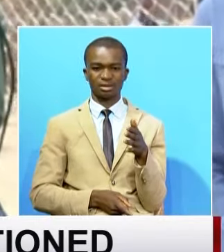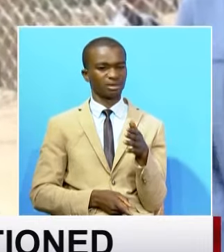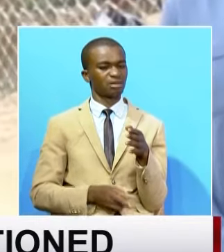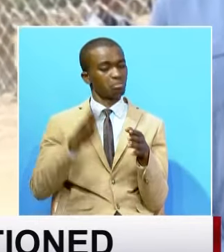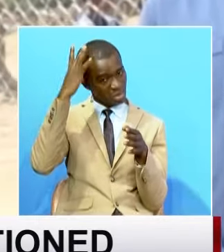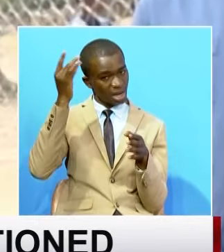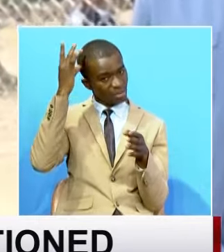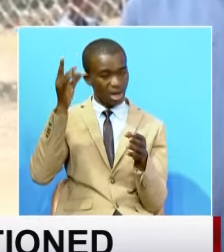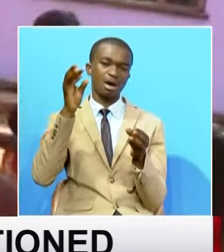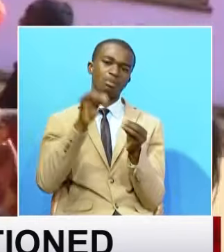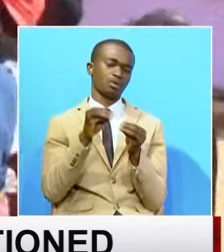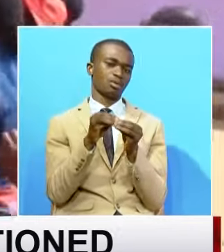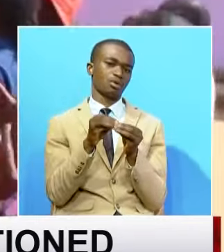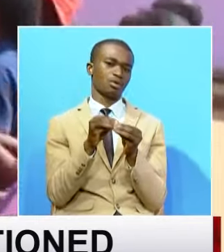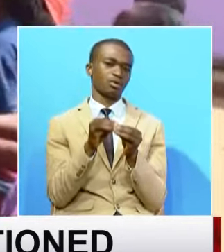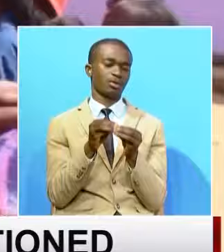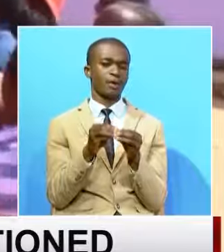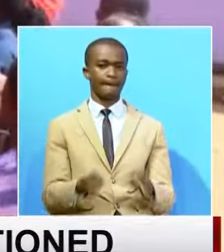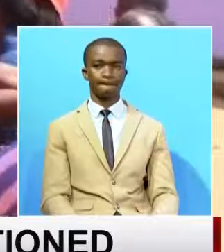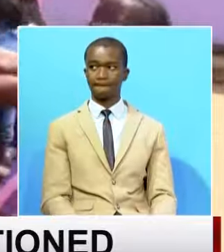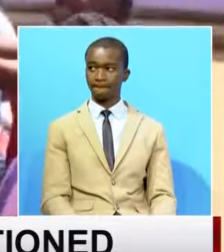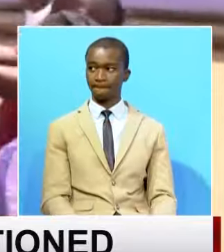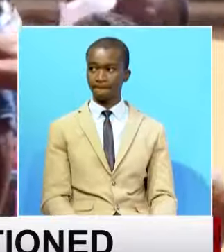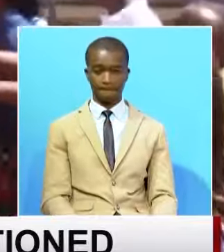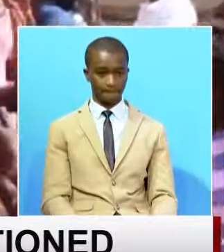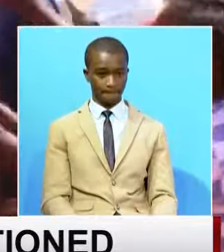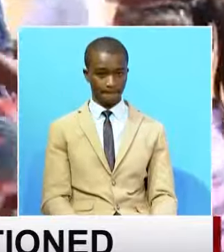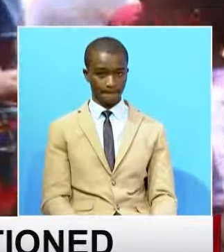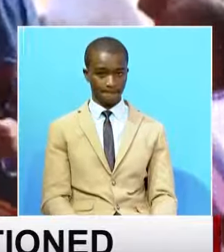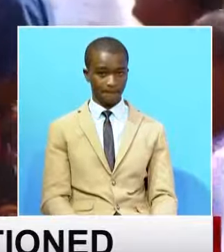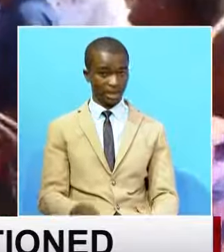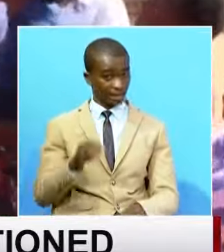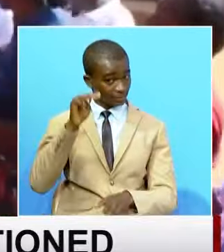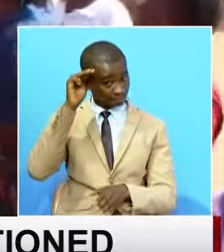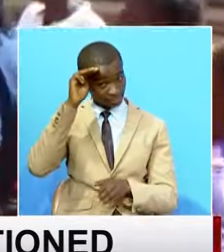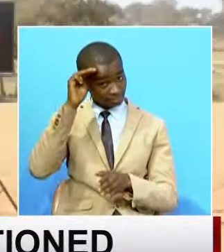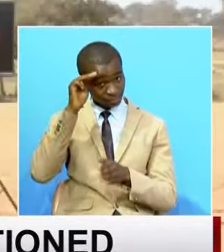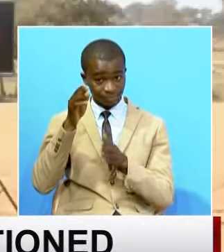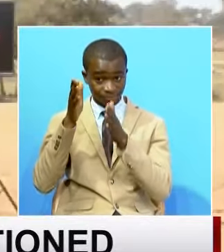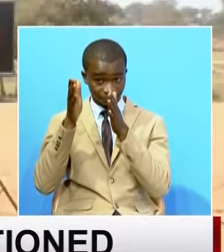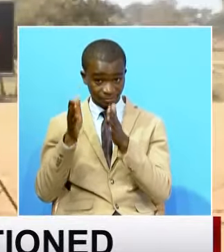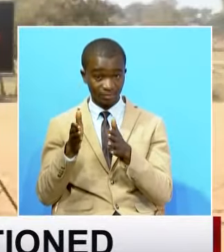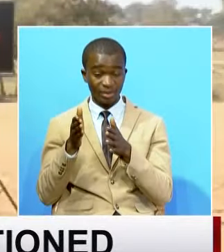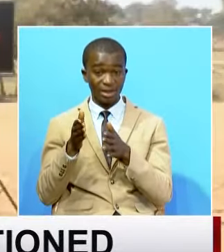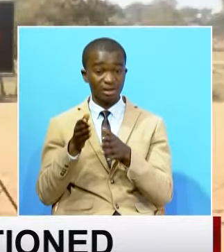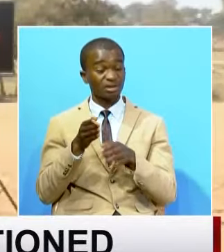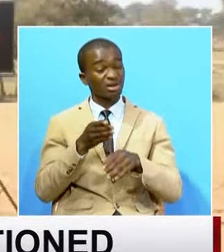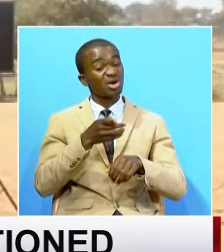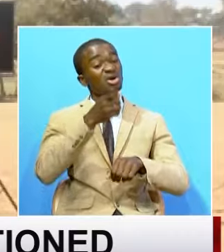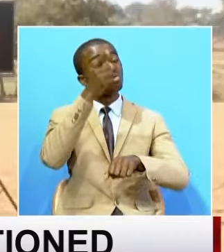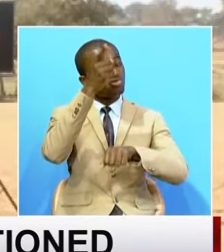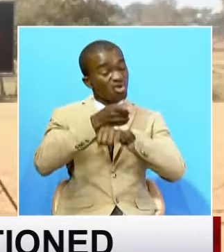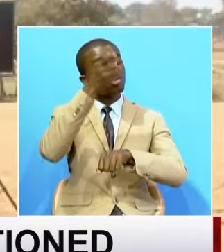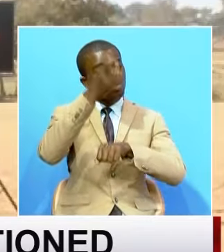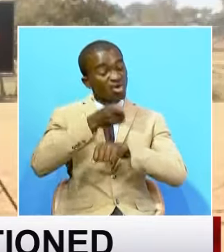help the chiefdom. While visiting Chikuni, Mr. Mwimbu also issued a stern warning against the killings of